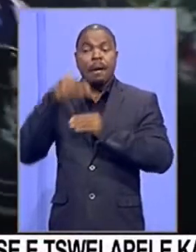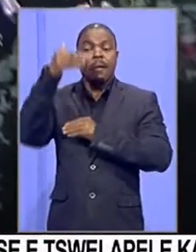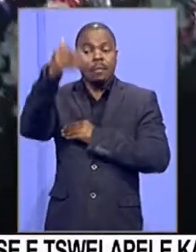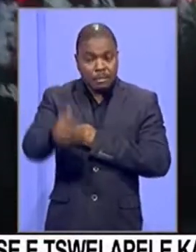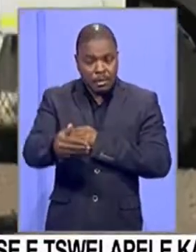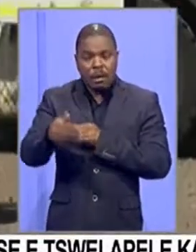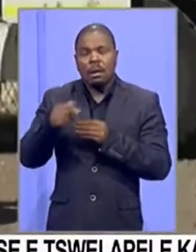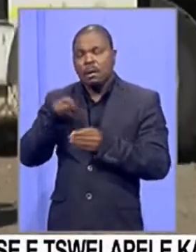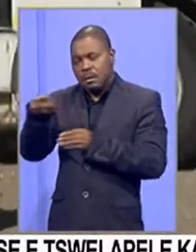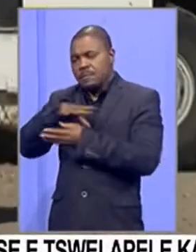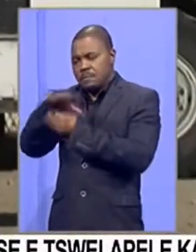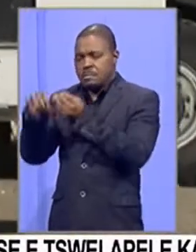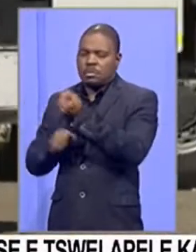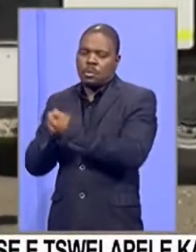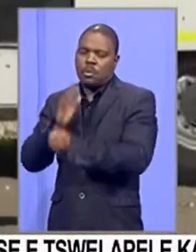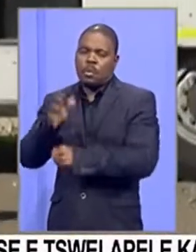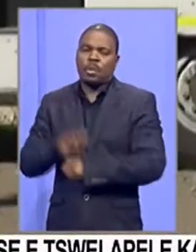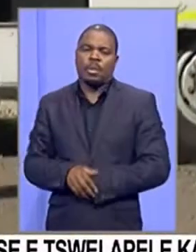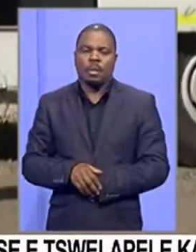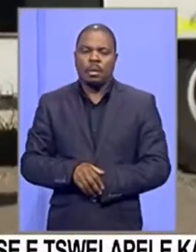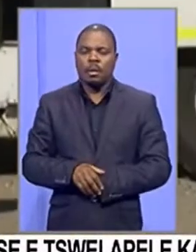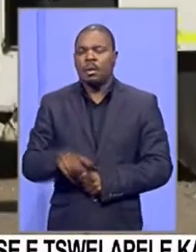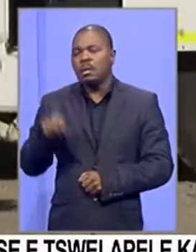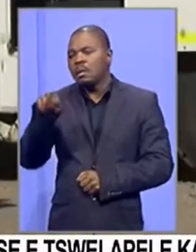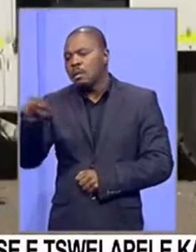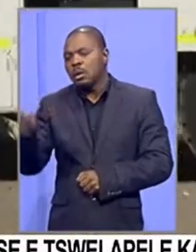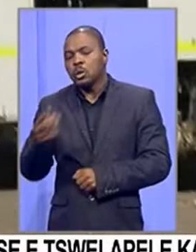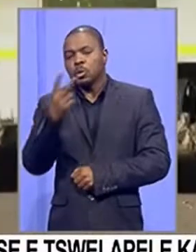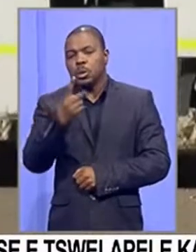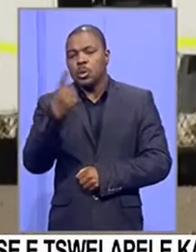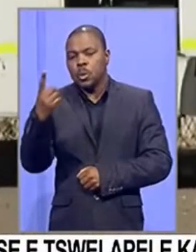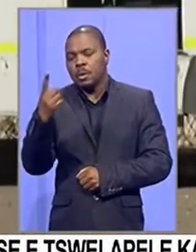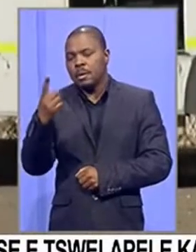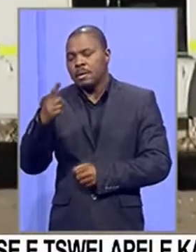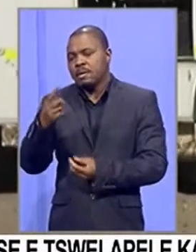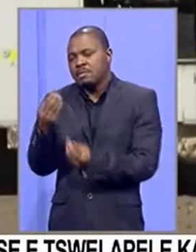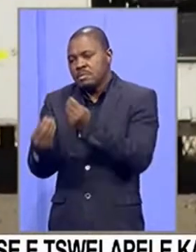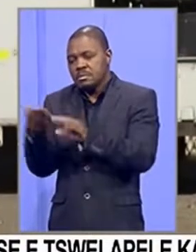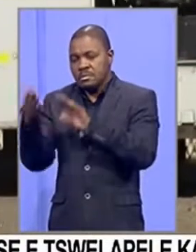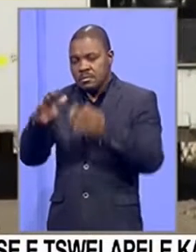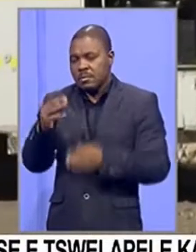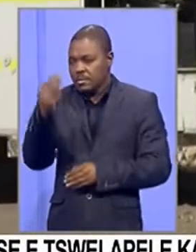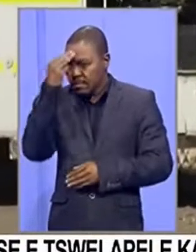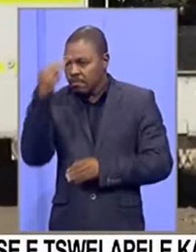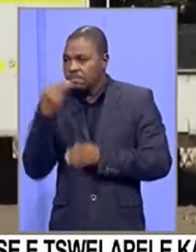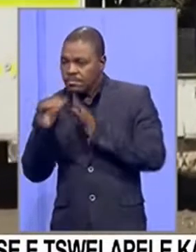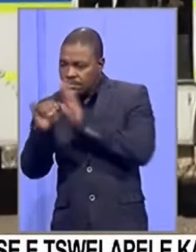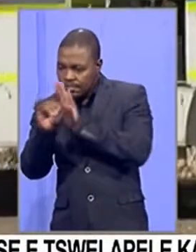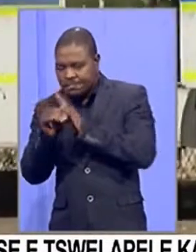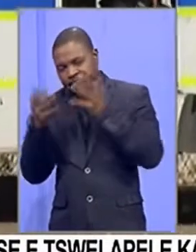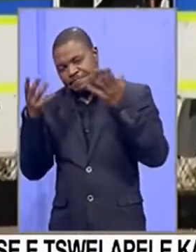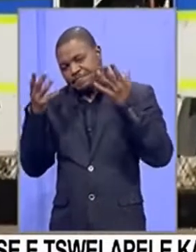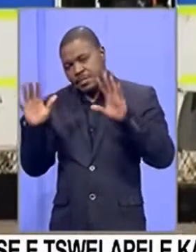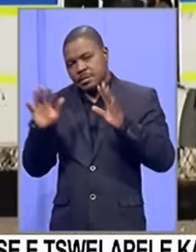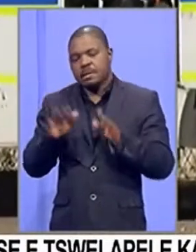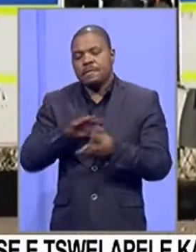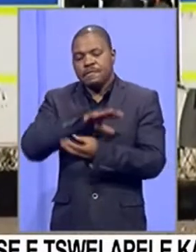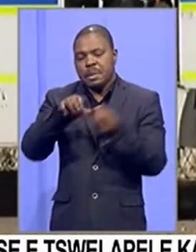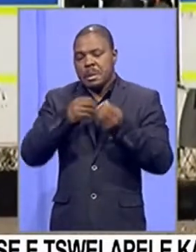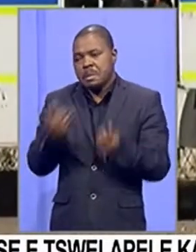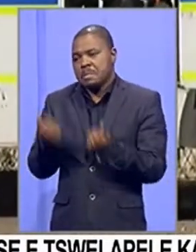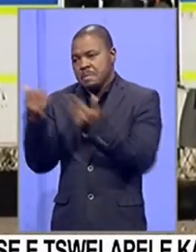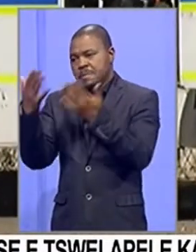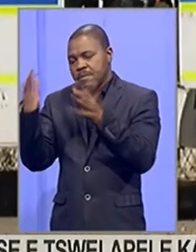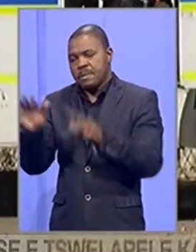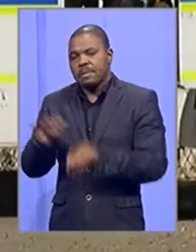with the families. Mohato tse ba ditopo tse 21 o se o phethetswe mme ditopo di se di lokolletswe ba malapa.